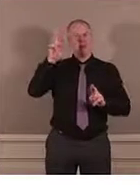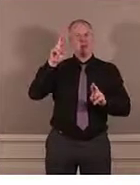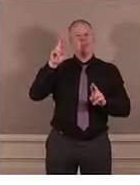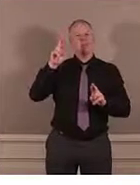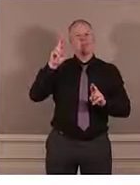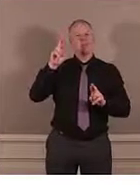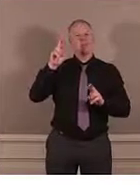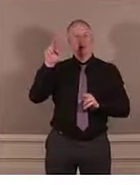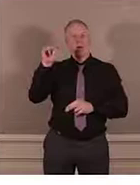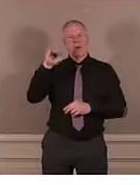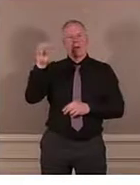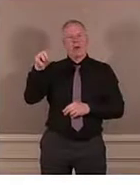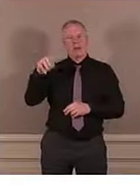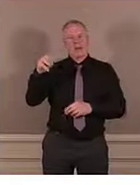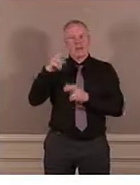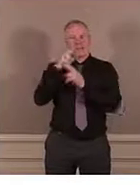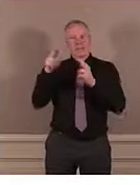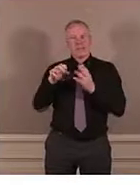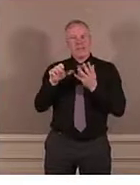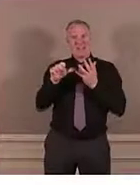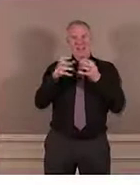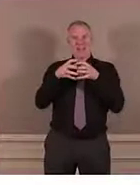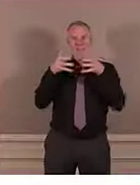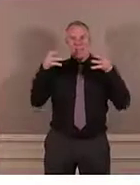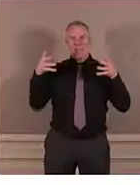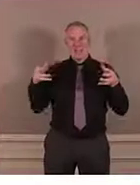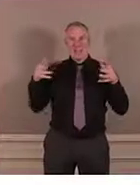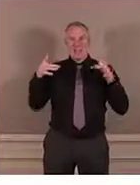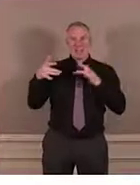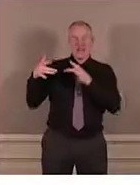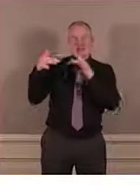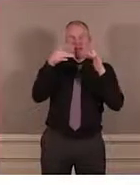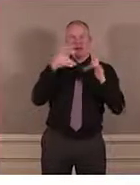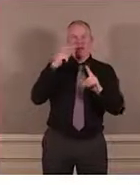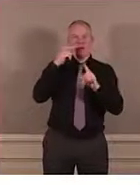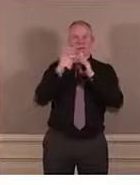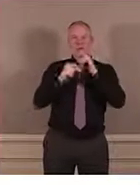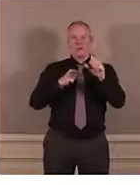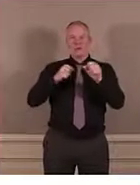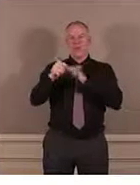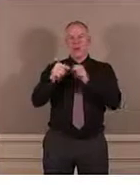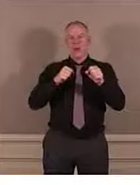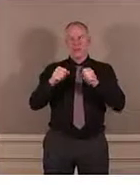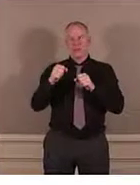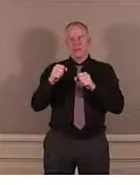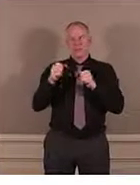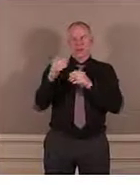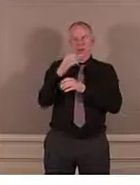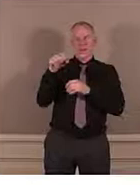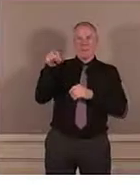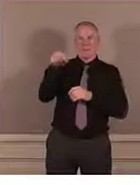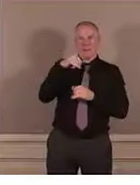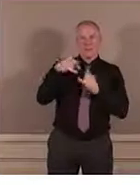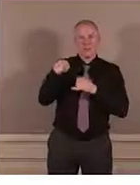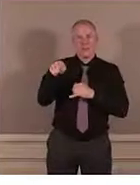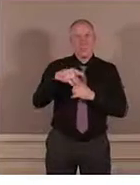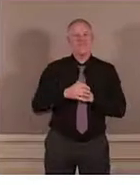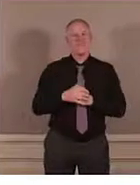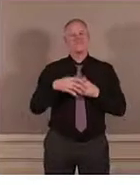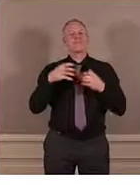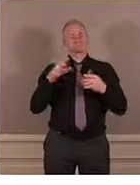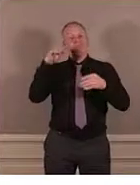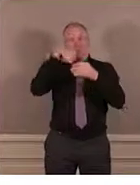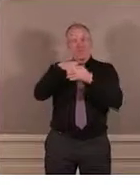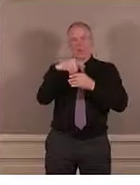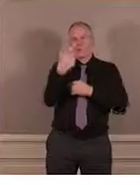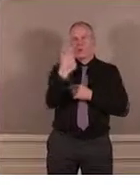RSM International, which is the sixth biggest network of professional services firms of its nature. We have a presence in